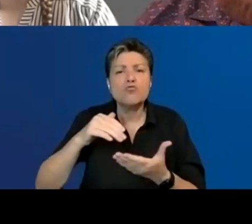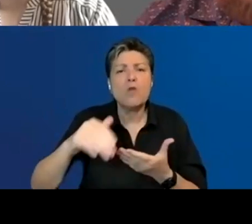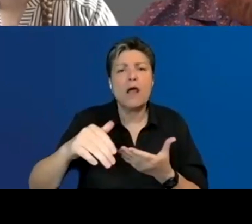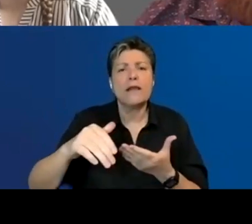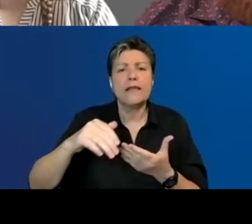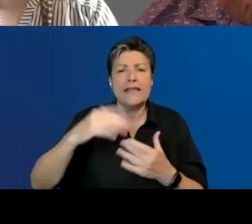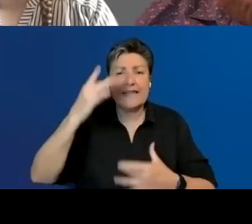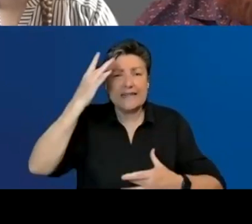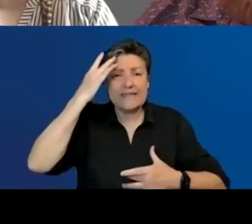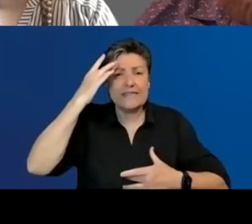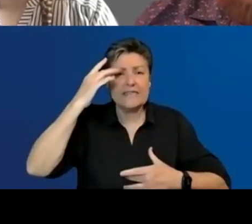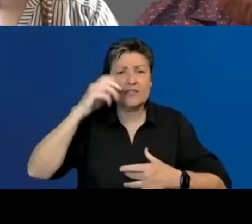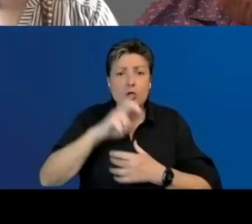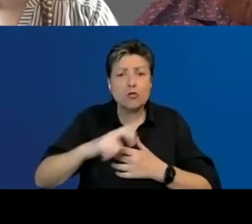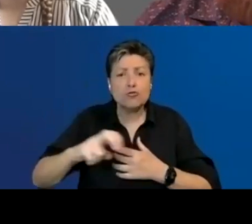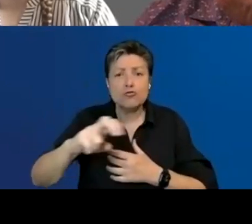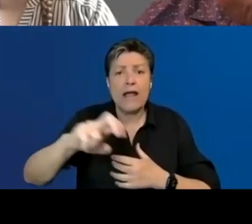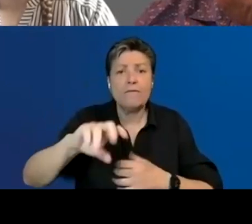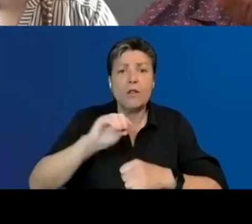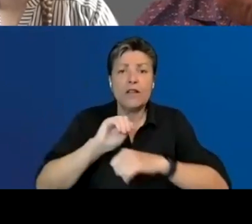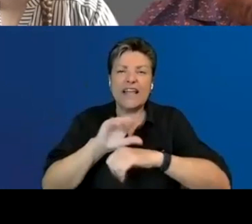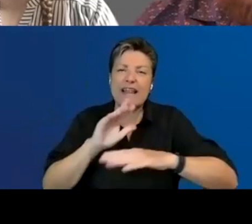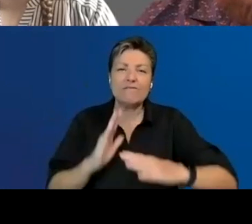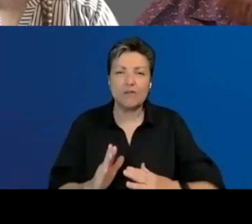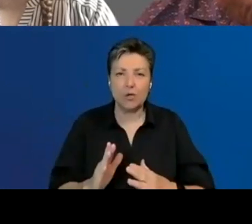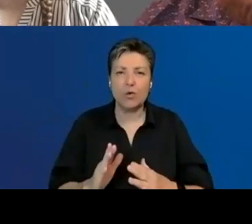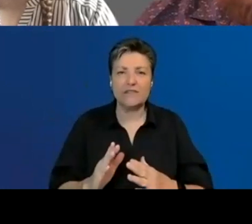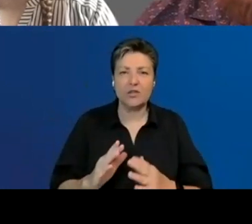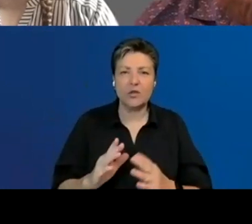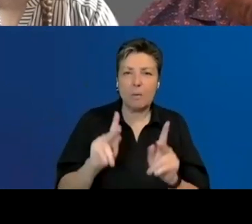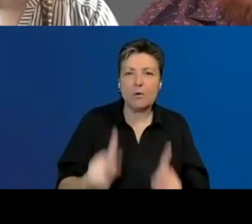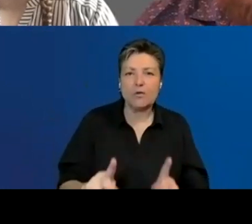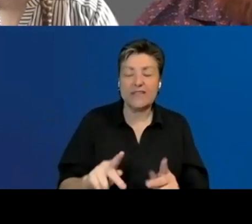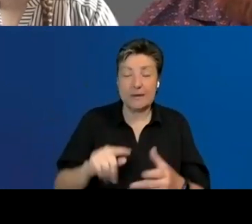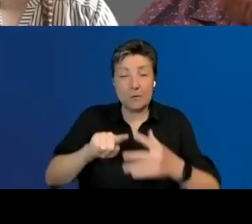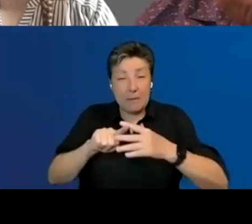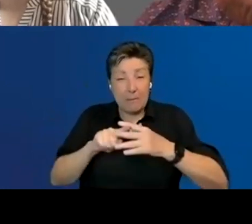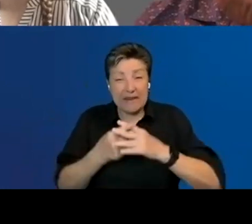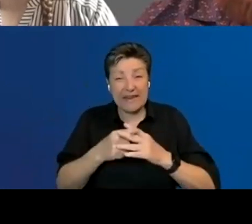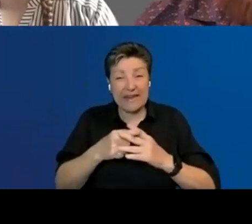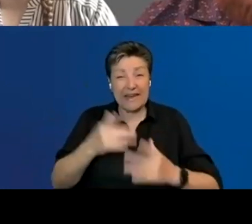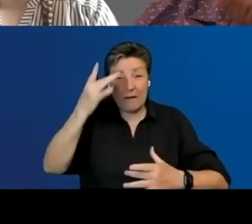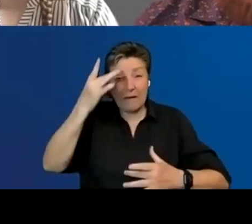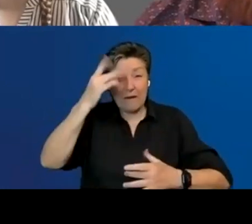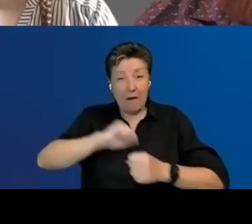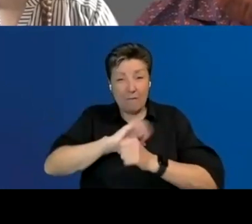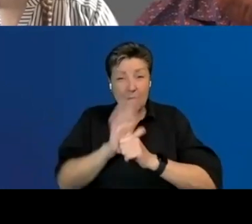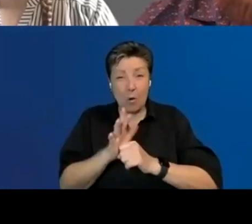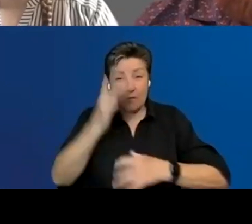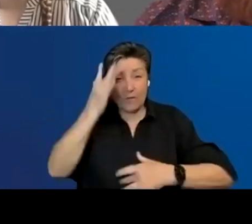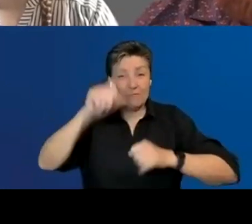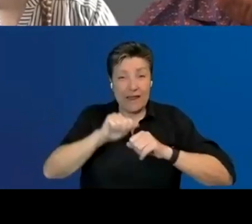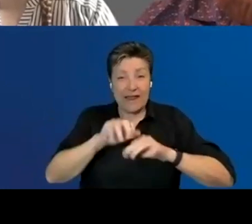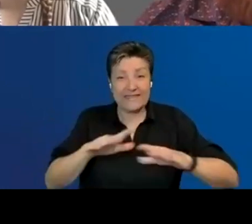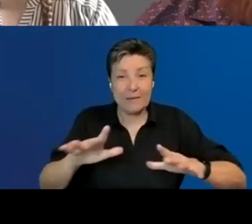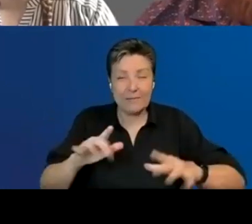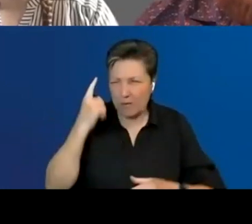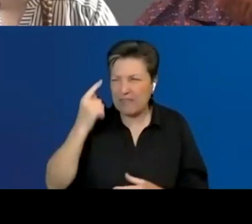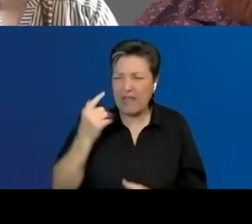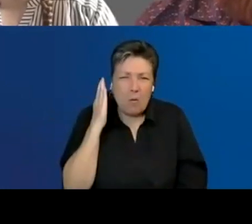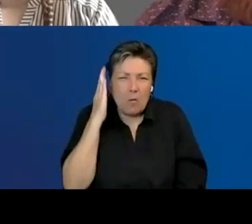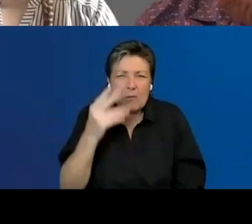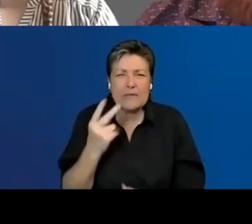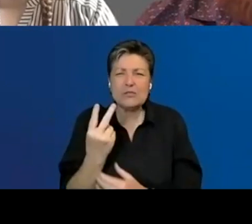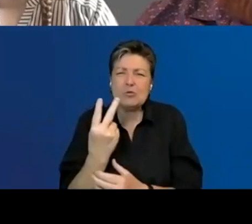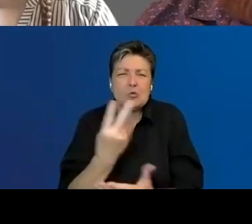And when I reached out to her originally, it was like very, very beginning of the pandemic, back when we thought pandemic would be like 2 weeks. So I was like, oh yeah, let's talk about like traveling